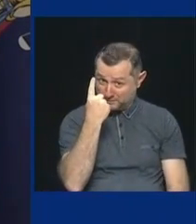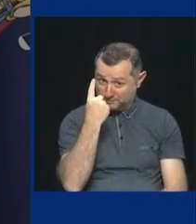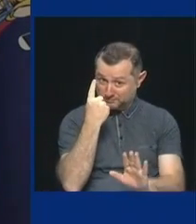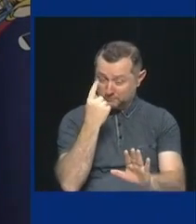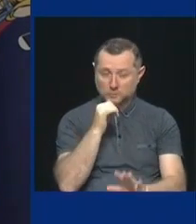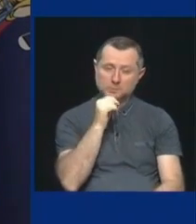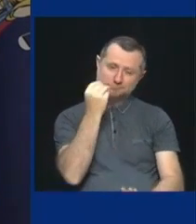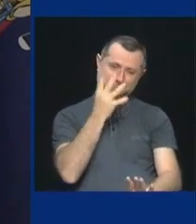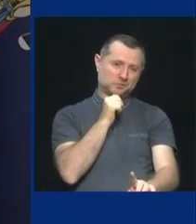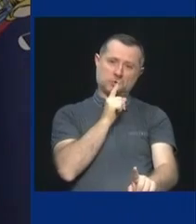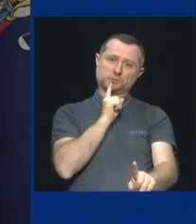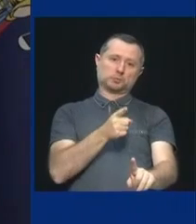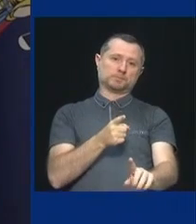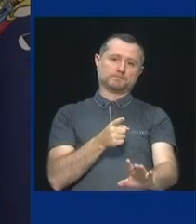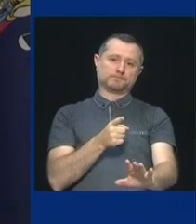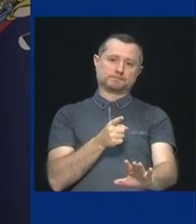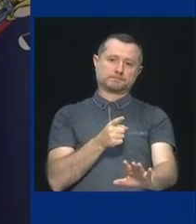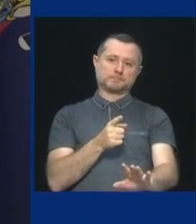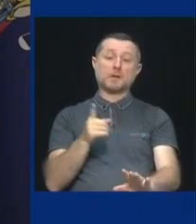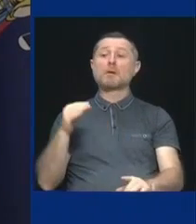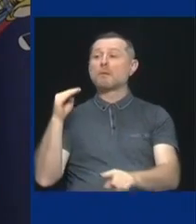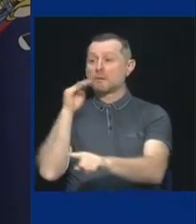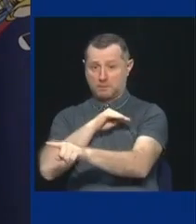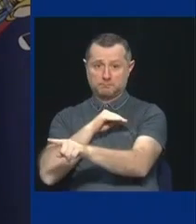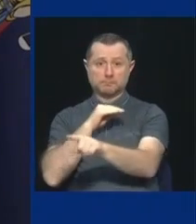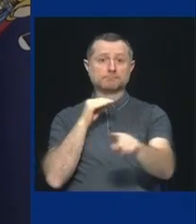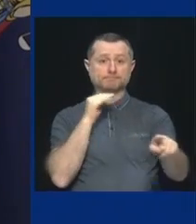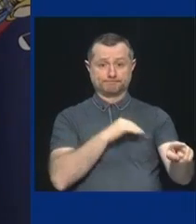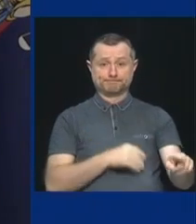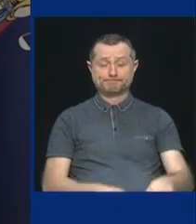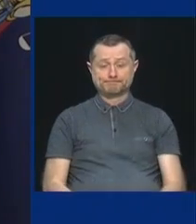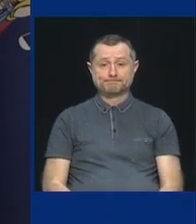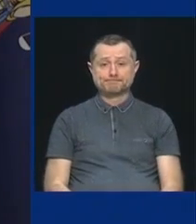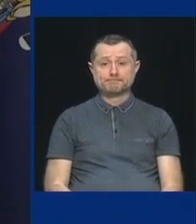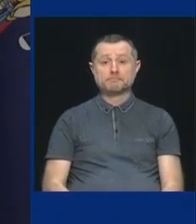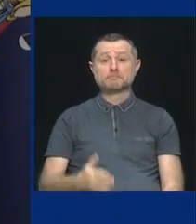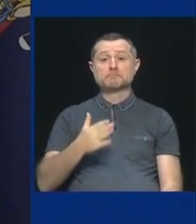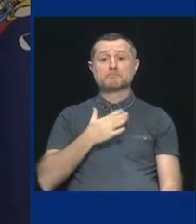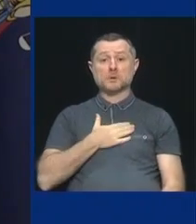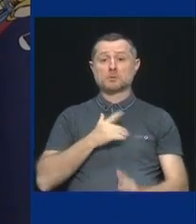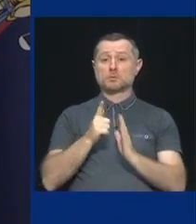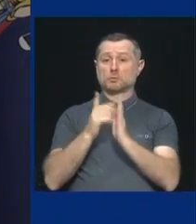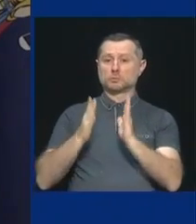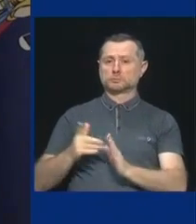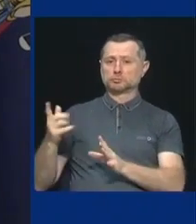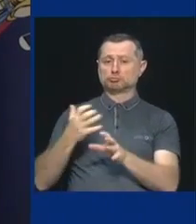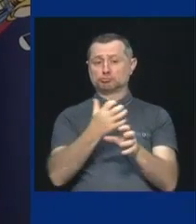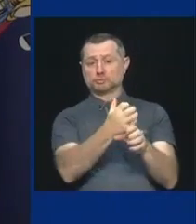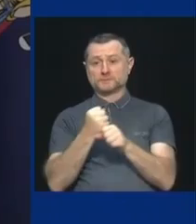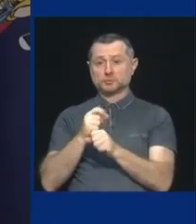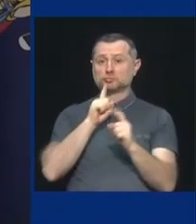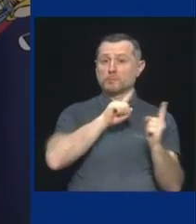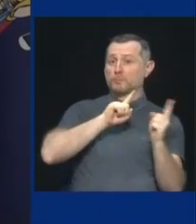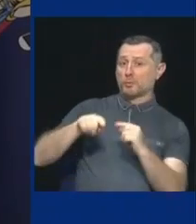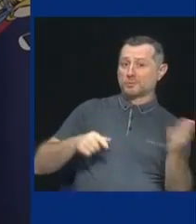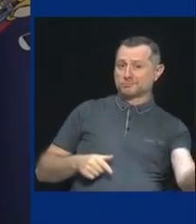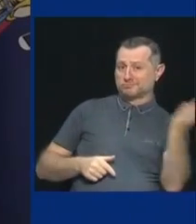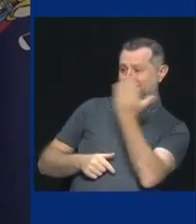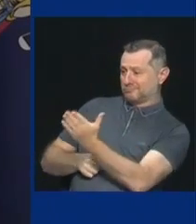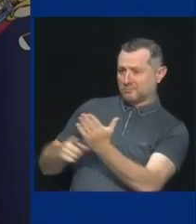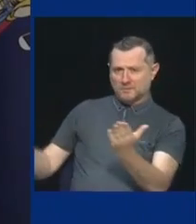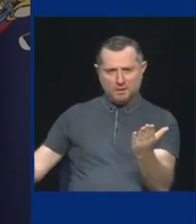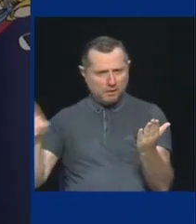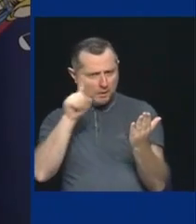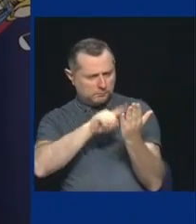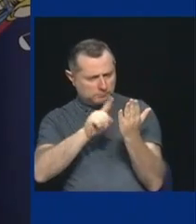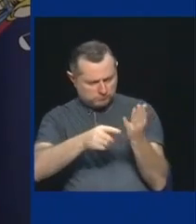does this go legally from here? Absolutely. Thank you for having me on. So I think it actually just started with his